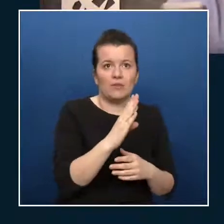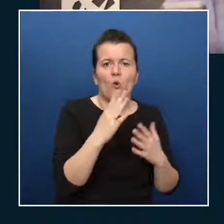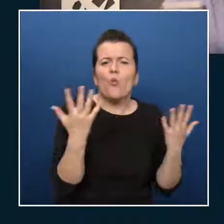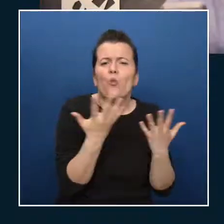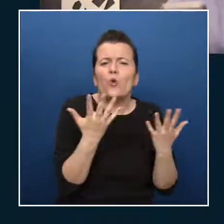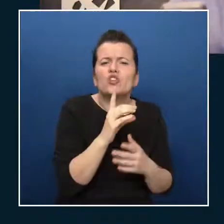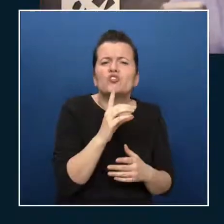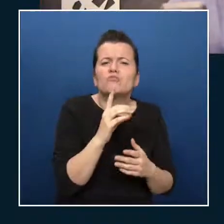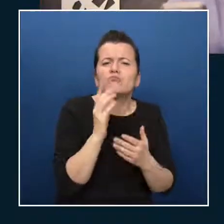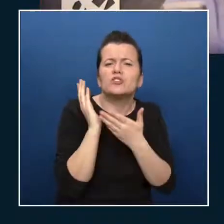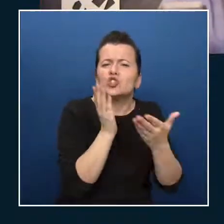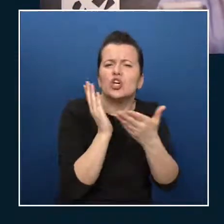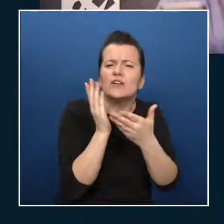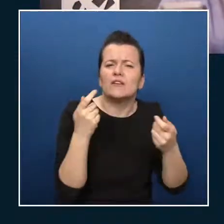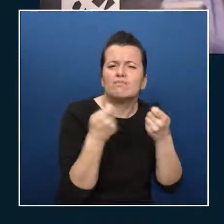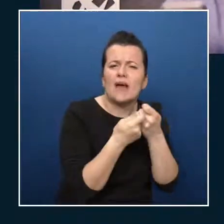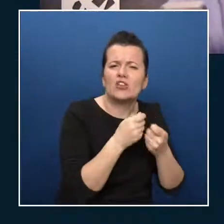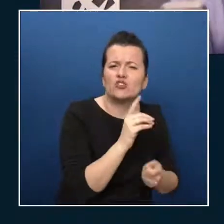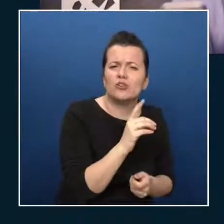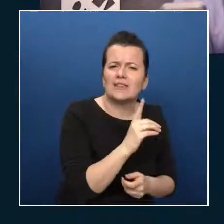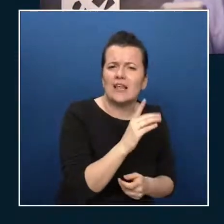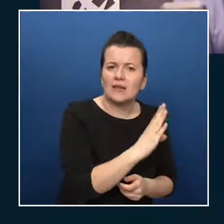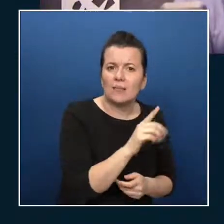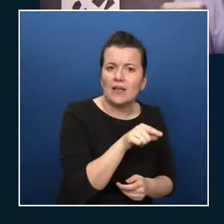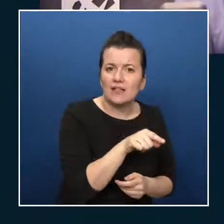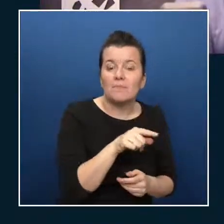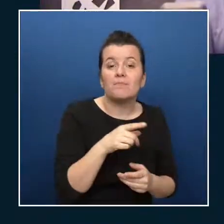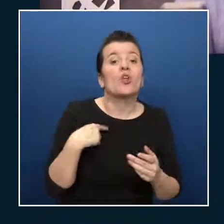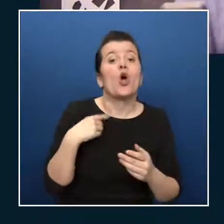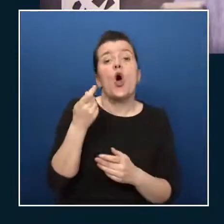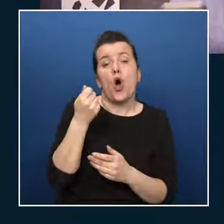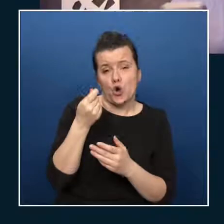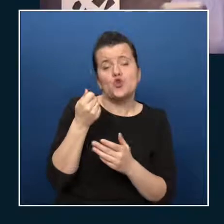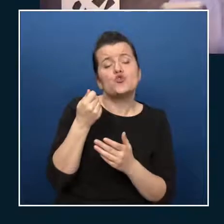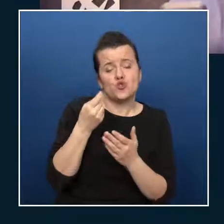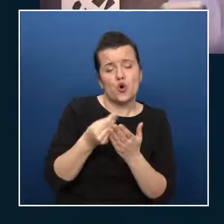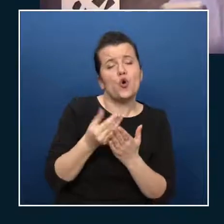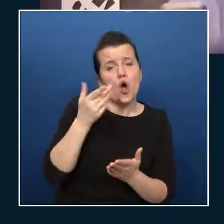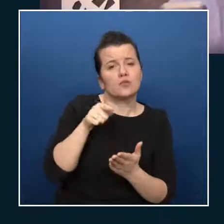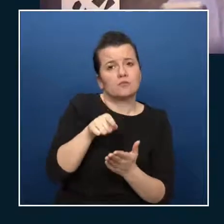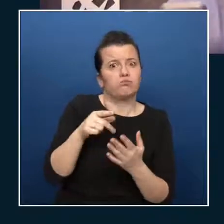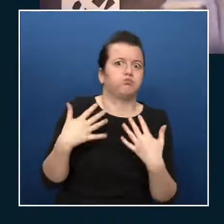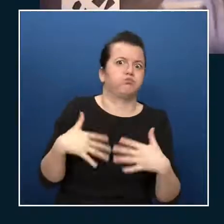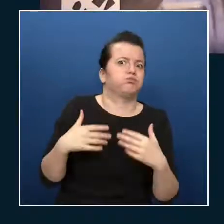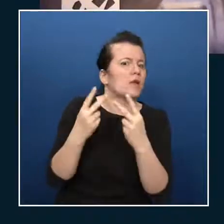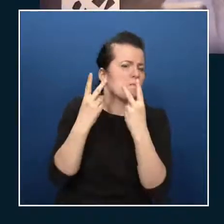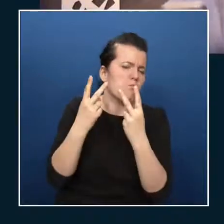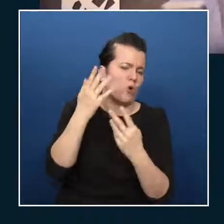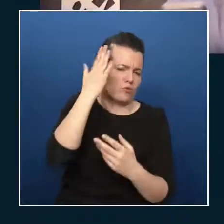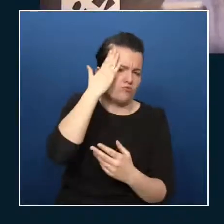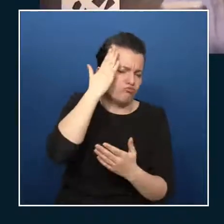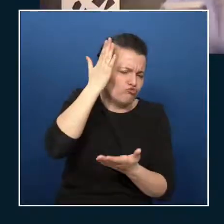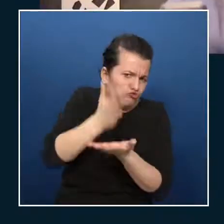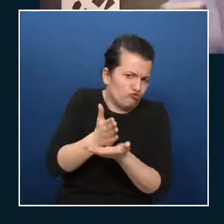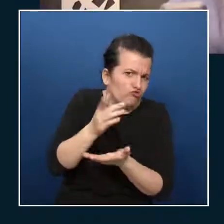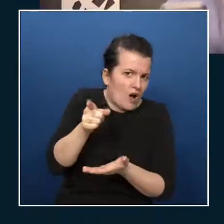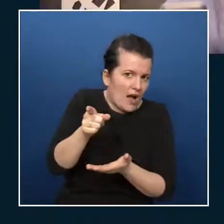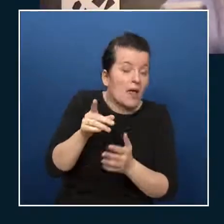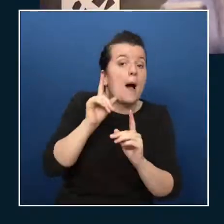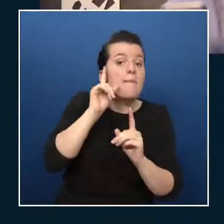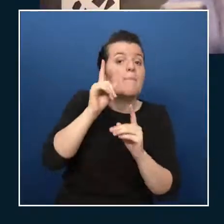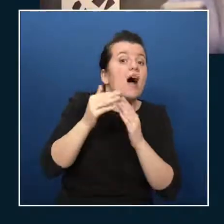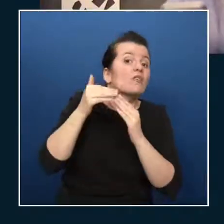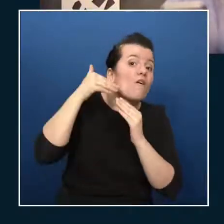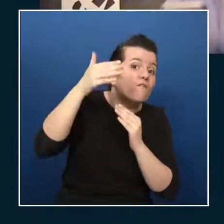database, the cost is very important, obviously, but you also have to think about the cost of your future